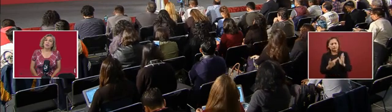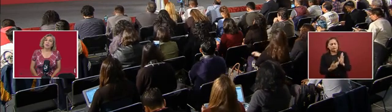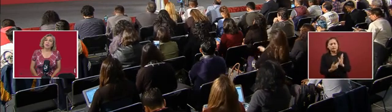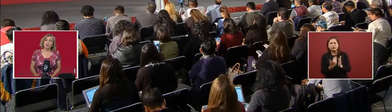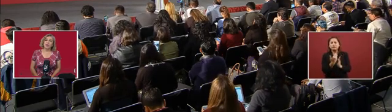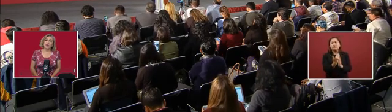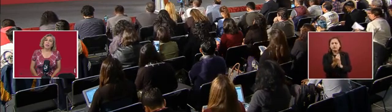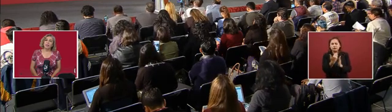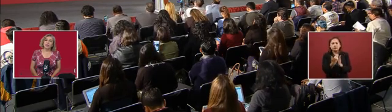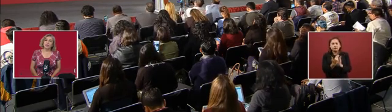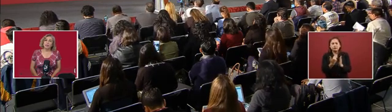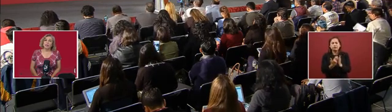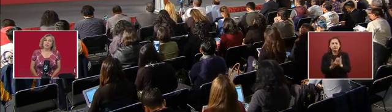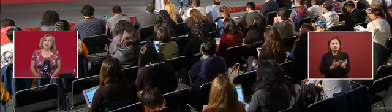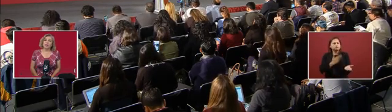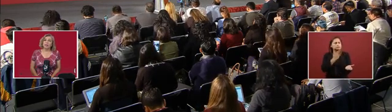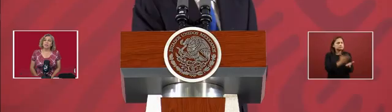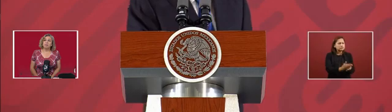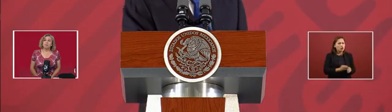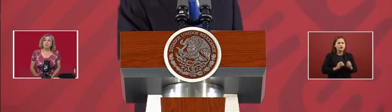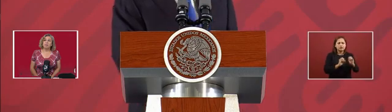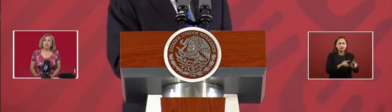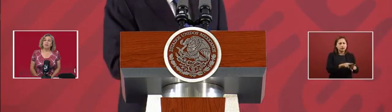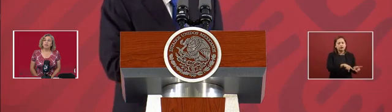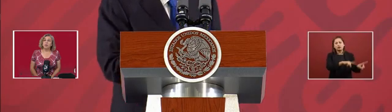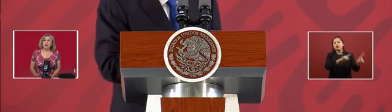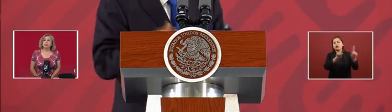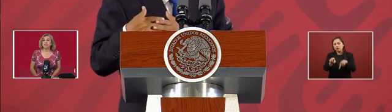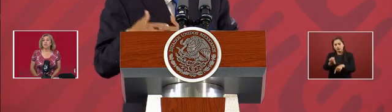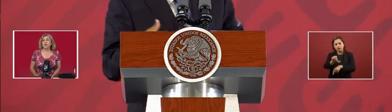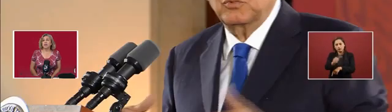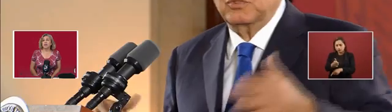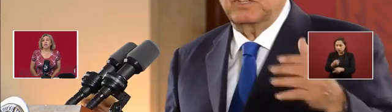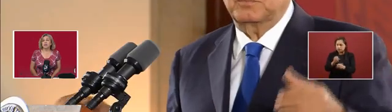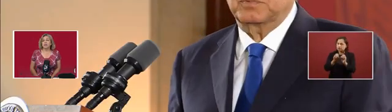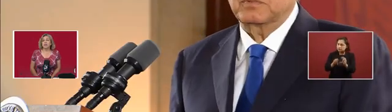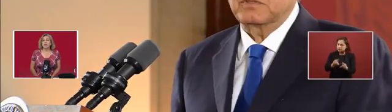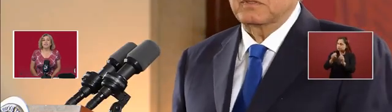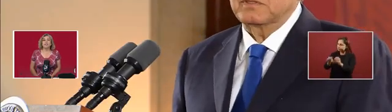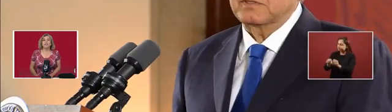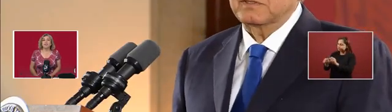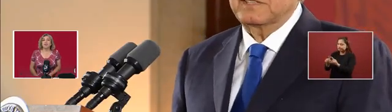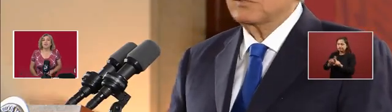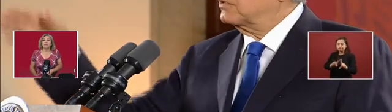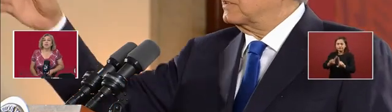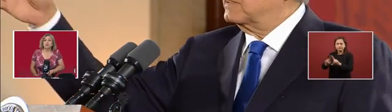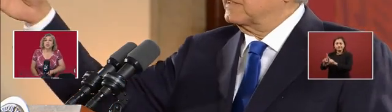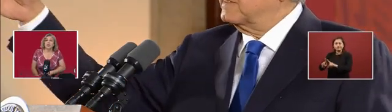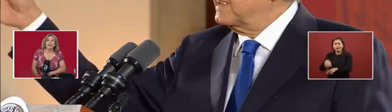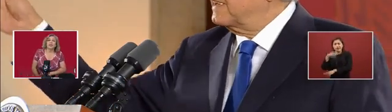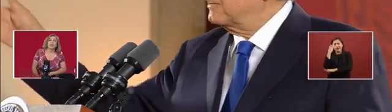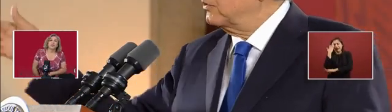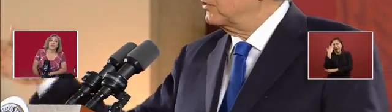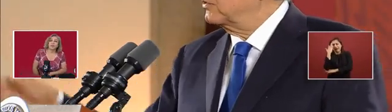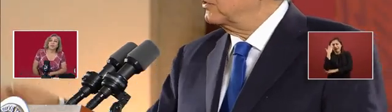es simplificar demasiado. It's not El oversimplification. gobierno está más The government was dedicado a facilitar dedicated